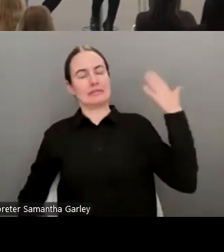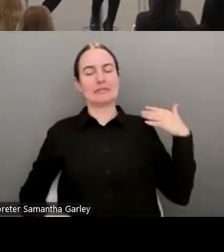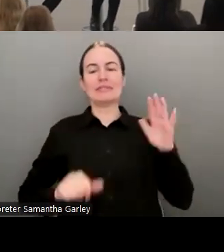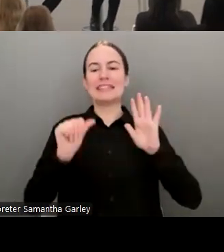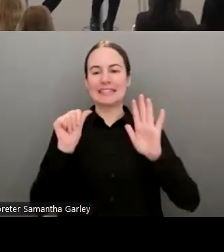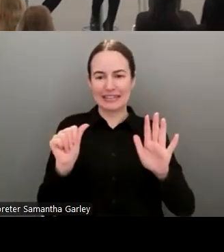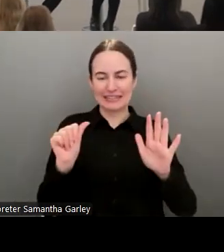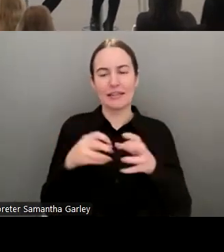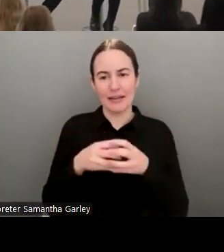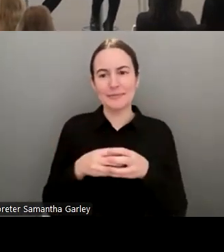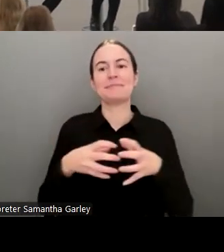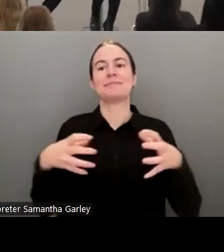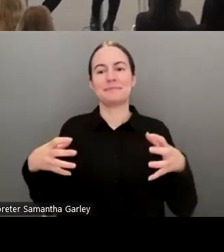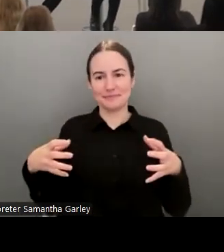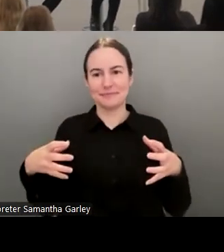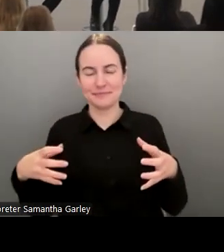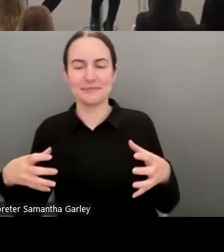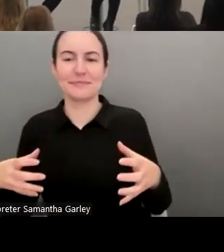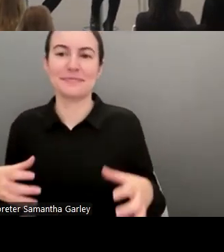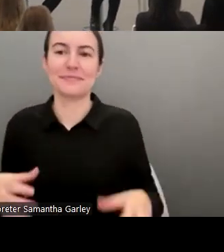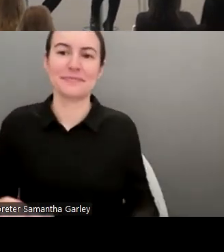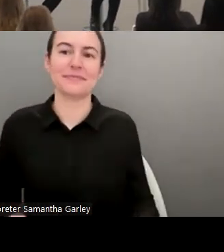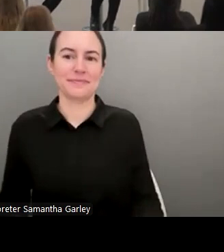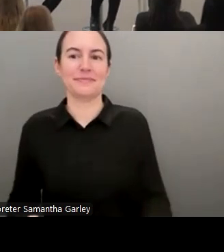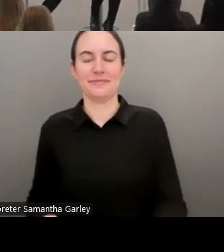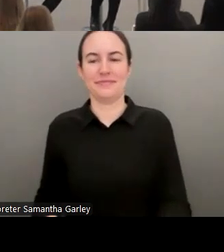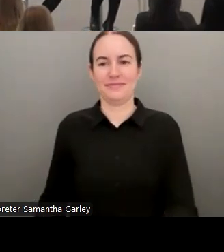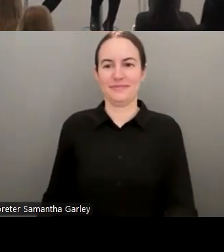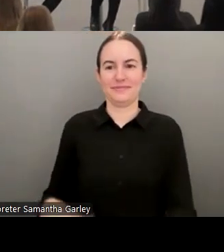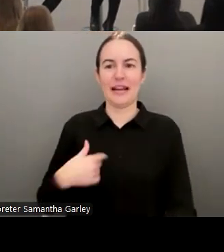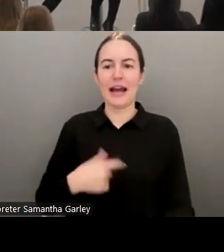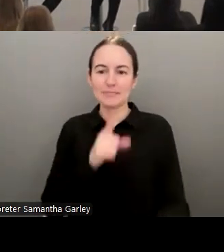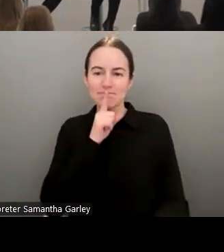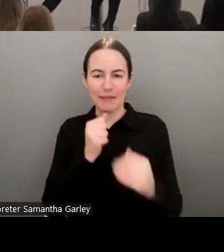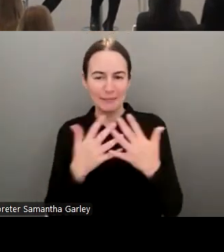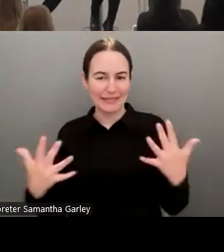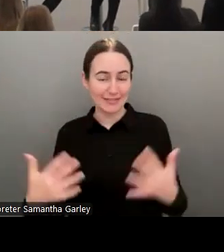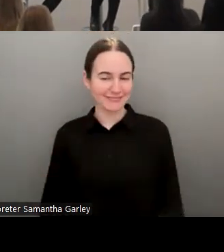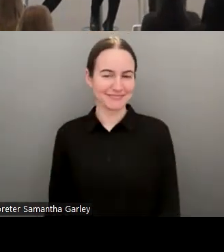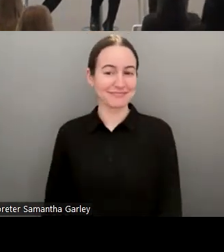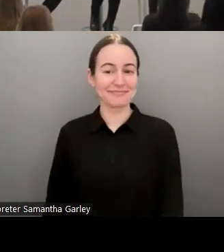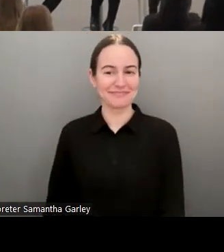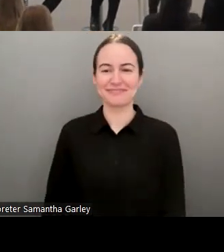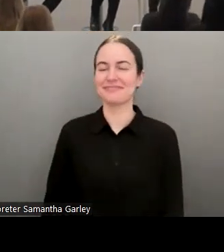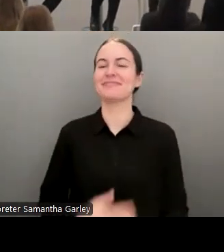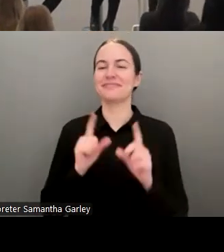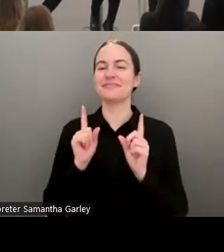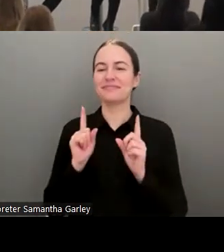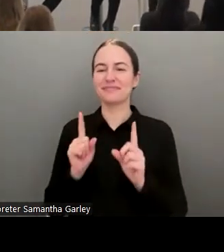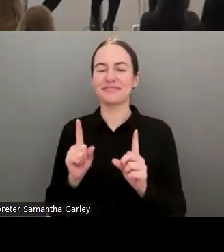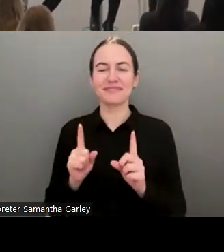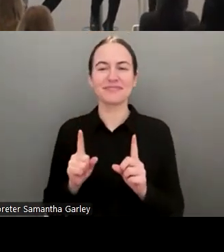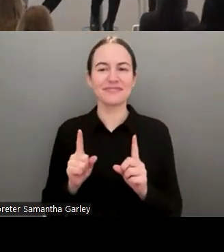extend our membership. So we have more seats. I will not tell how many, but we definitely